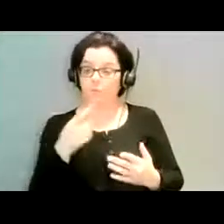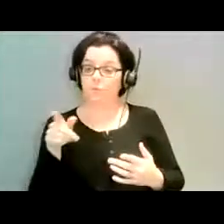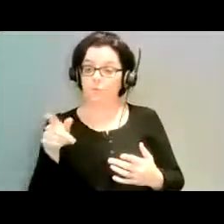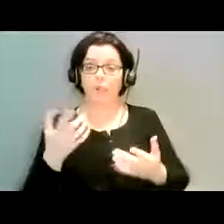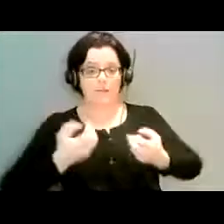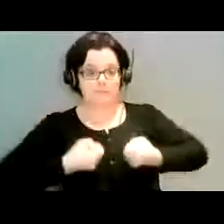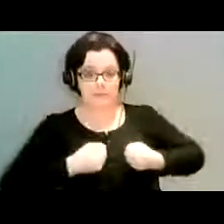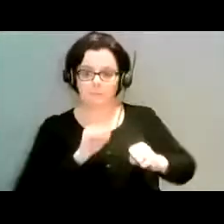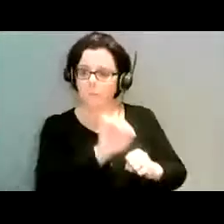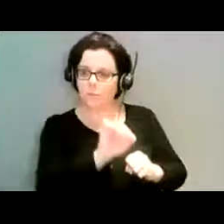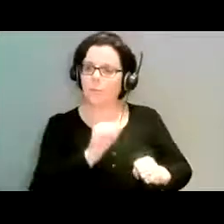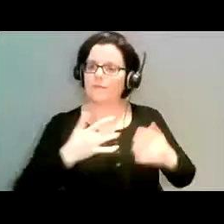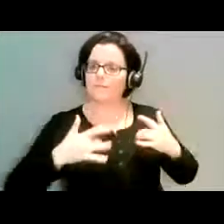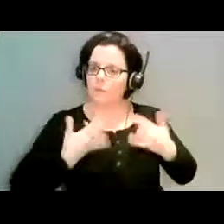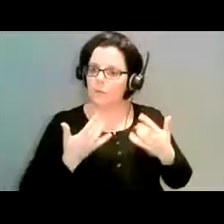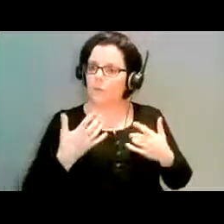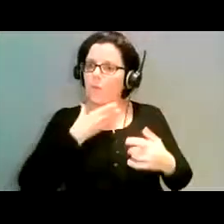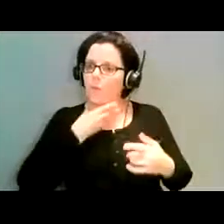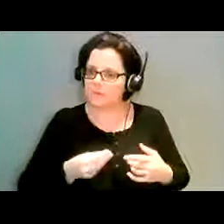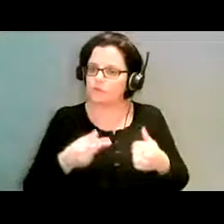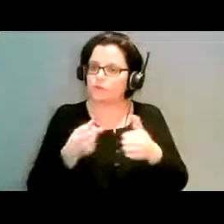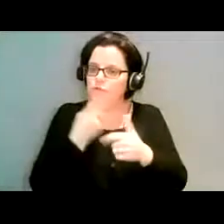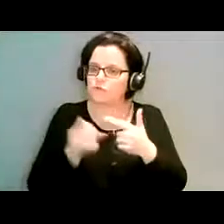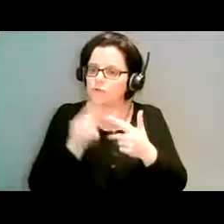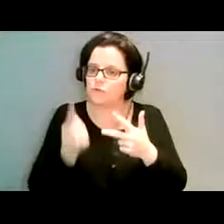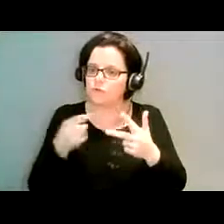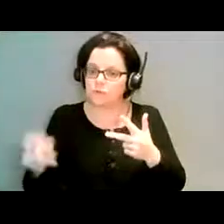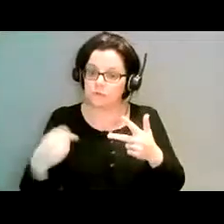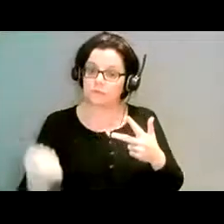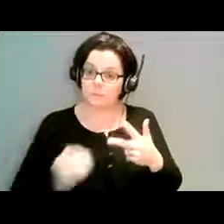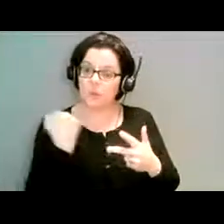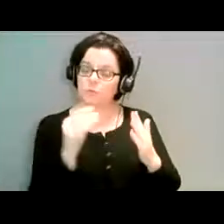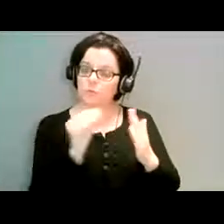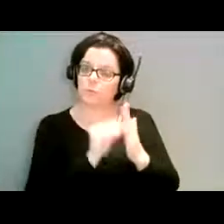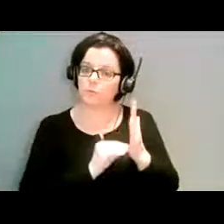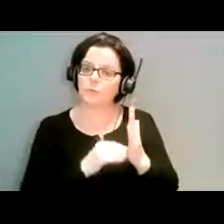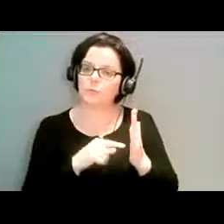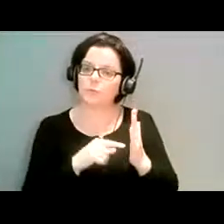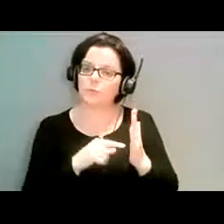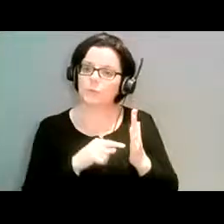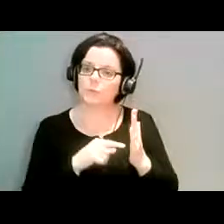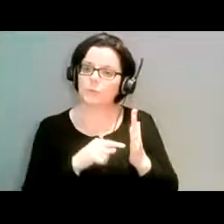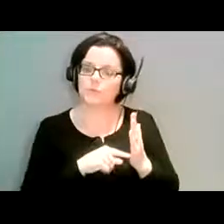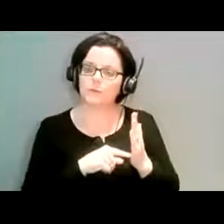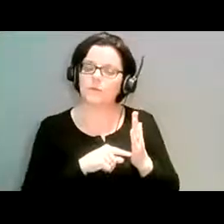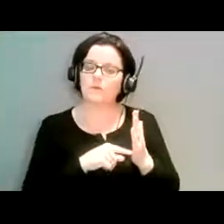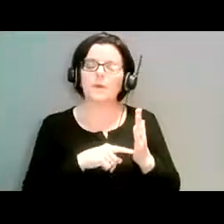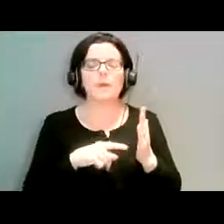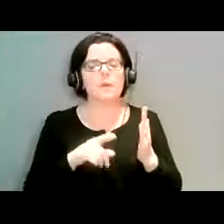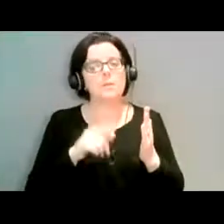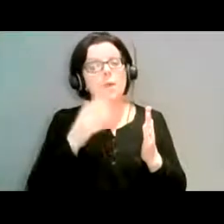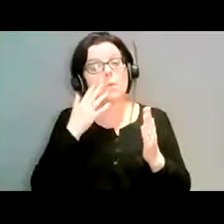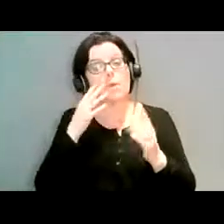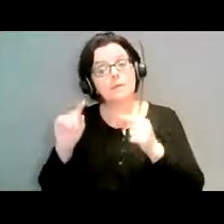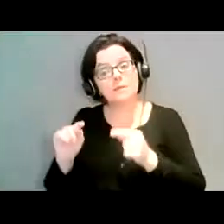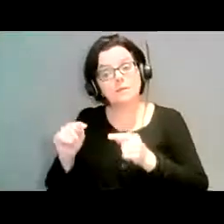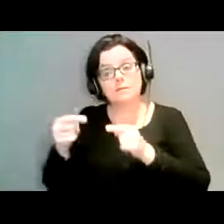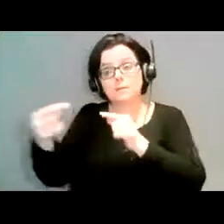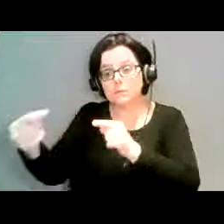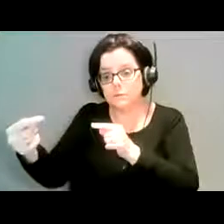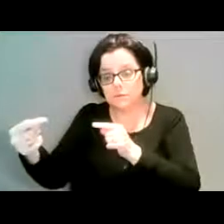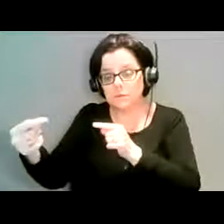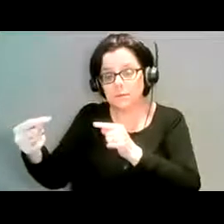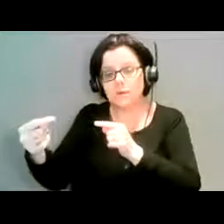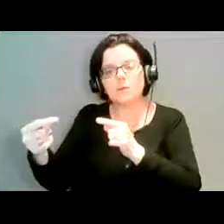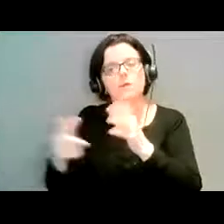into account. When it really comes to kind of challenging and confrontation,